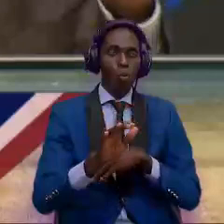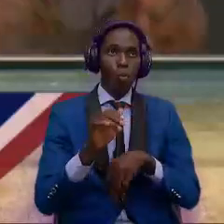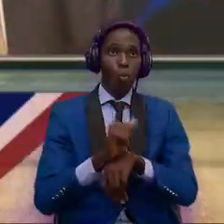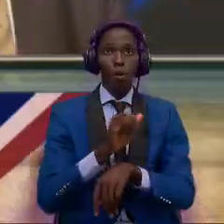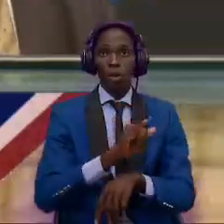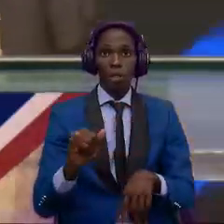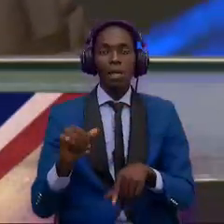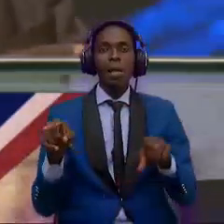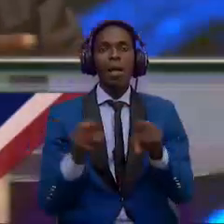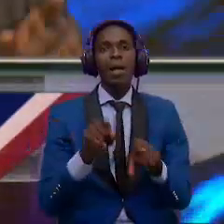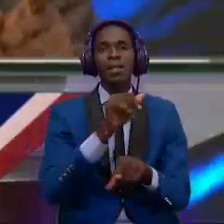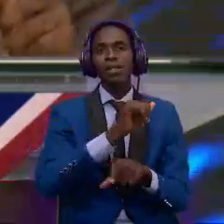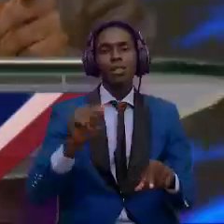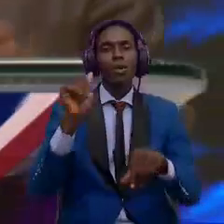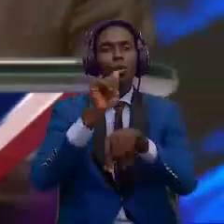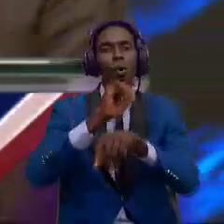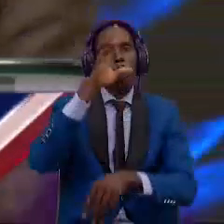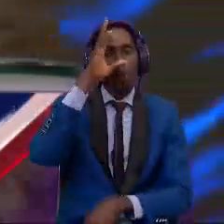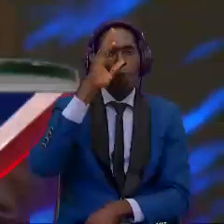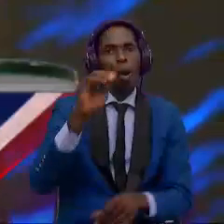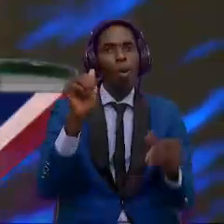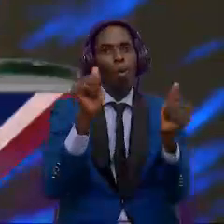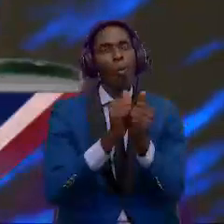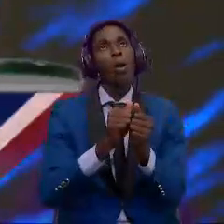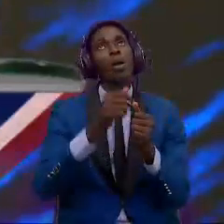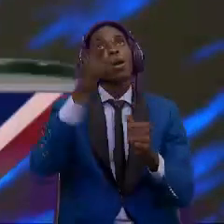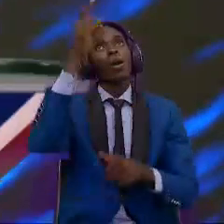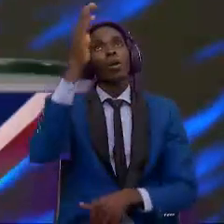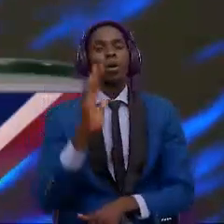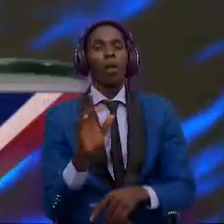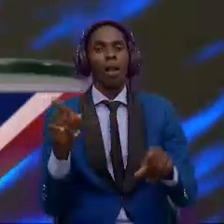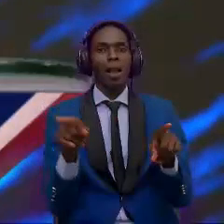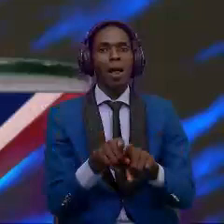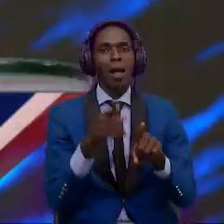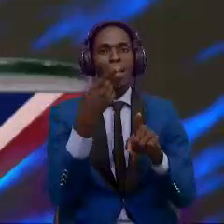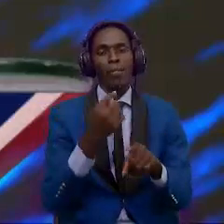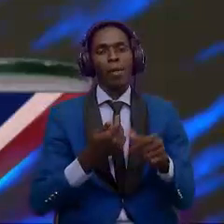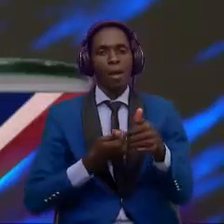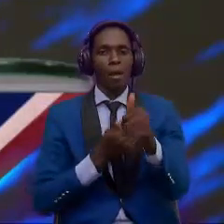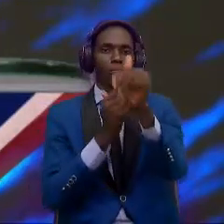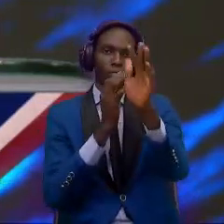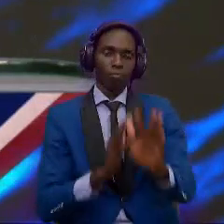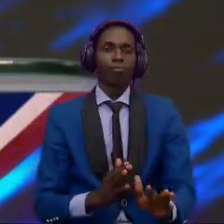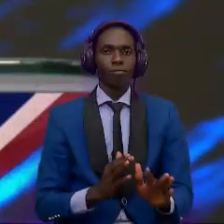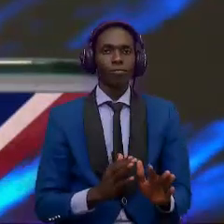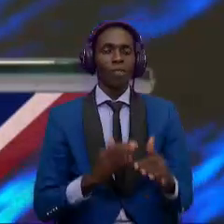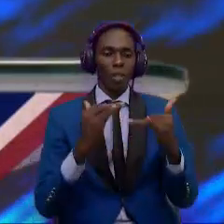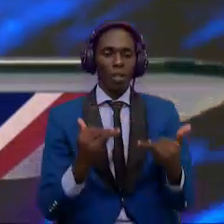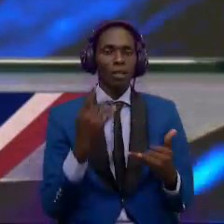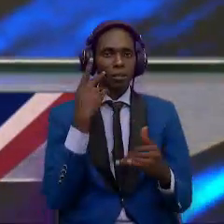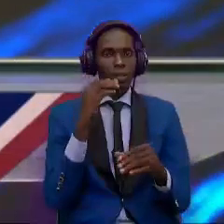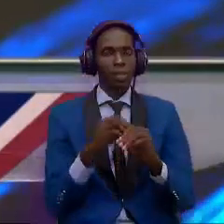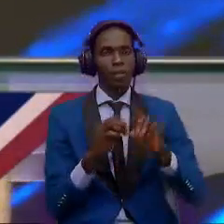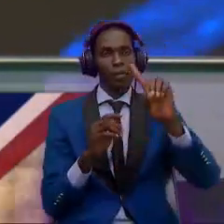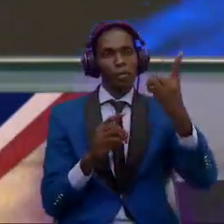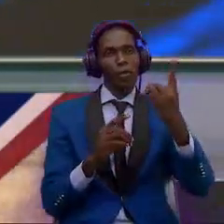a workman with God, like the apostle. Oh, we're looking at 1 Corinthians chapter